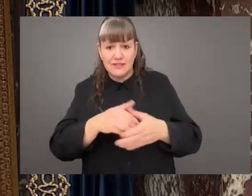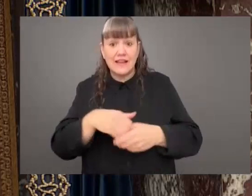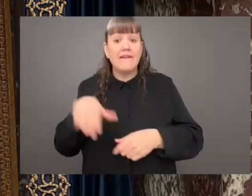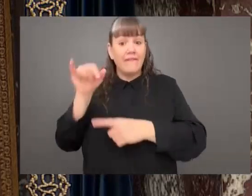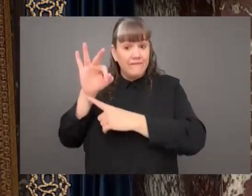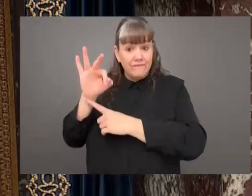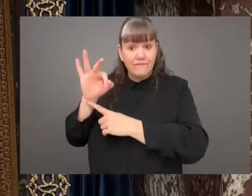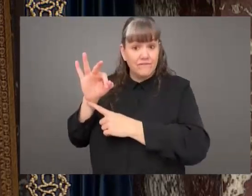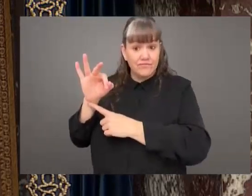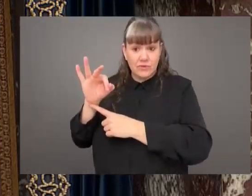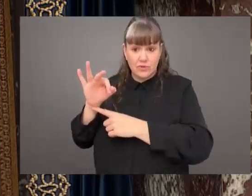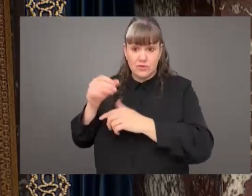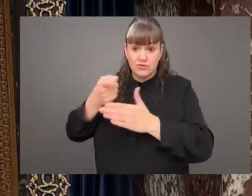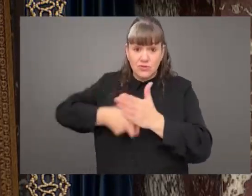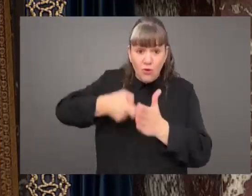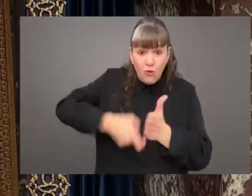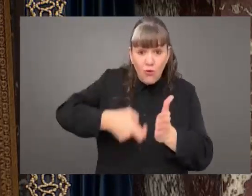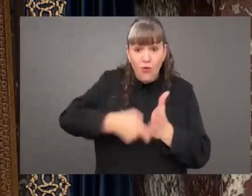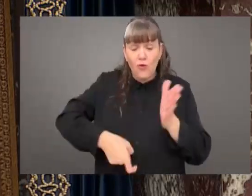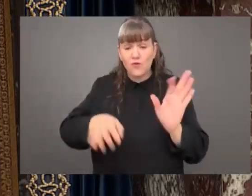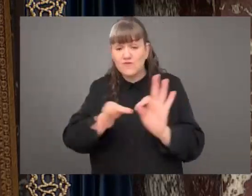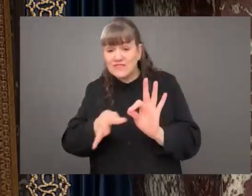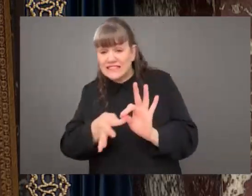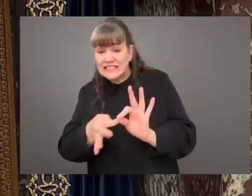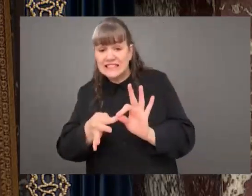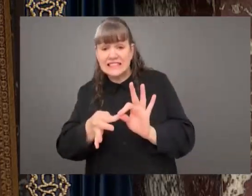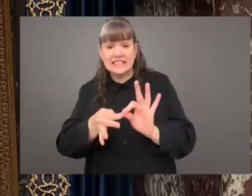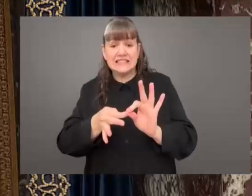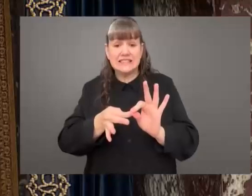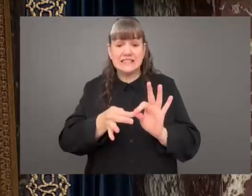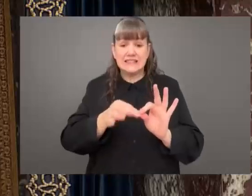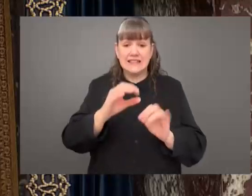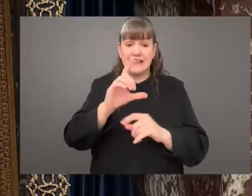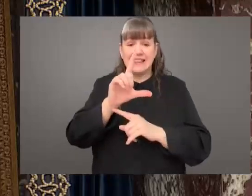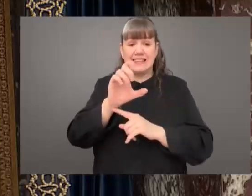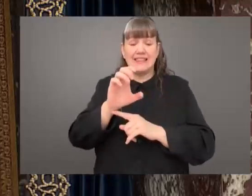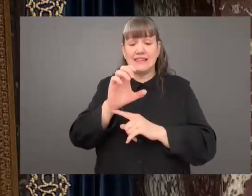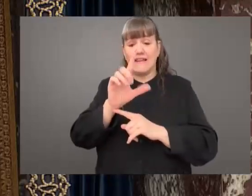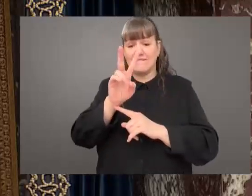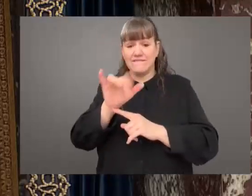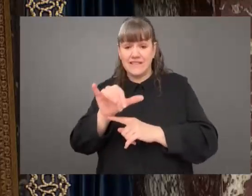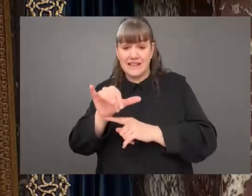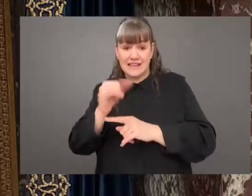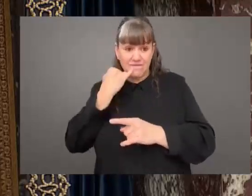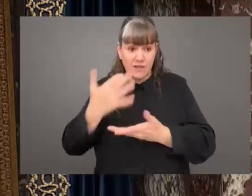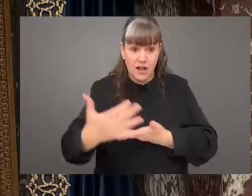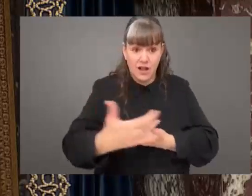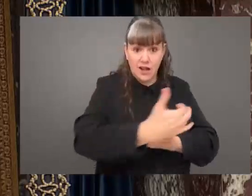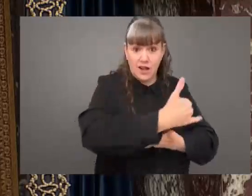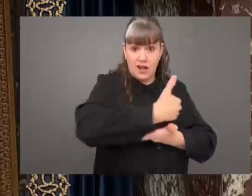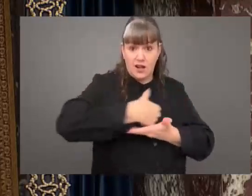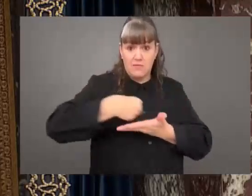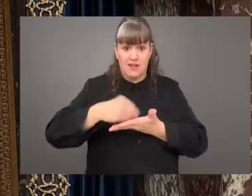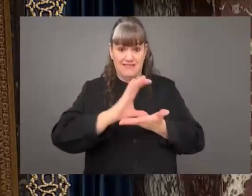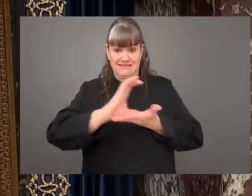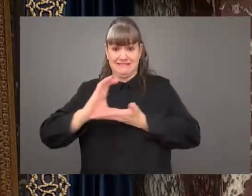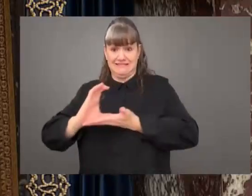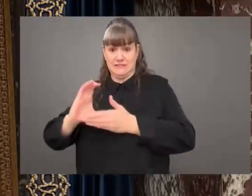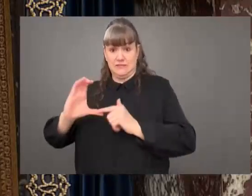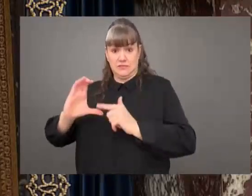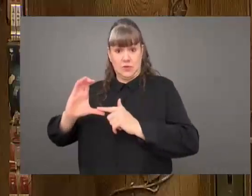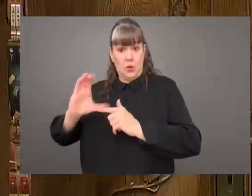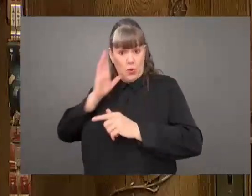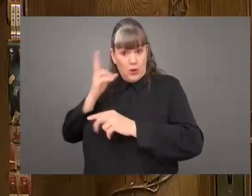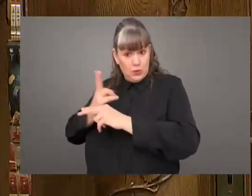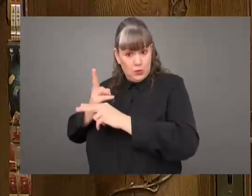British Columbia and not just be used as a slush fund of broken promises to British Columbians?